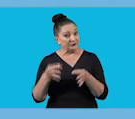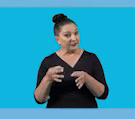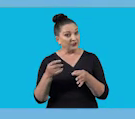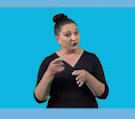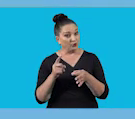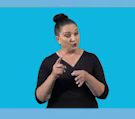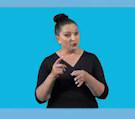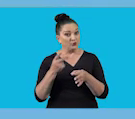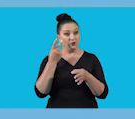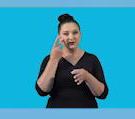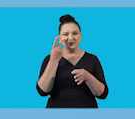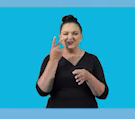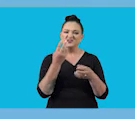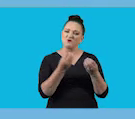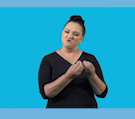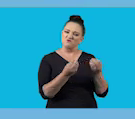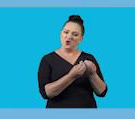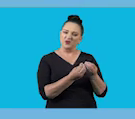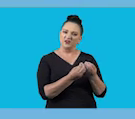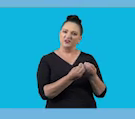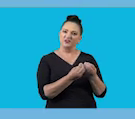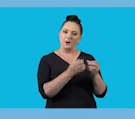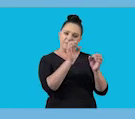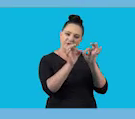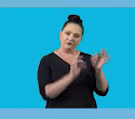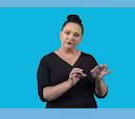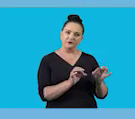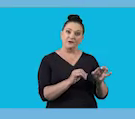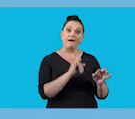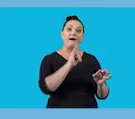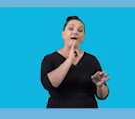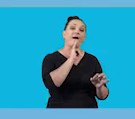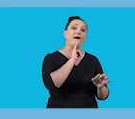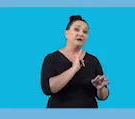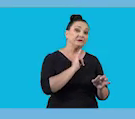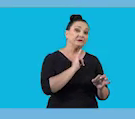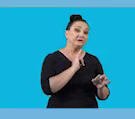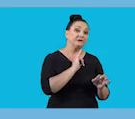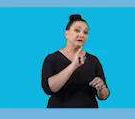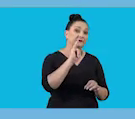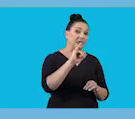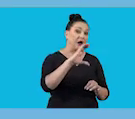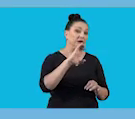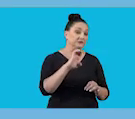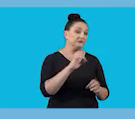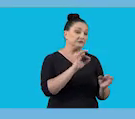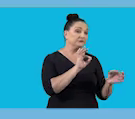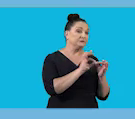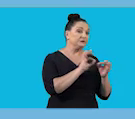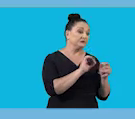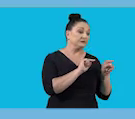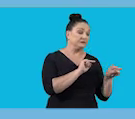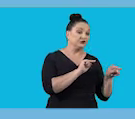Explain, on the basis of the particle model of matter, how ice, they are being specific now, how